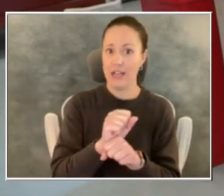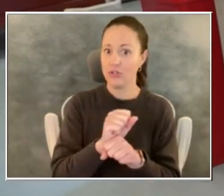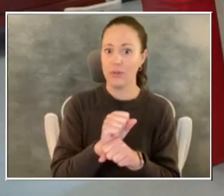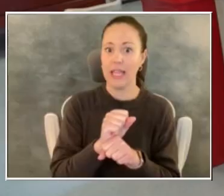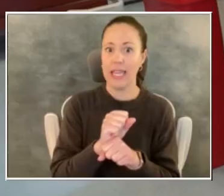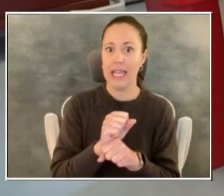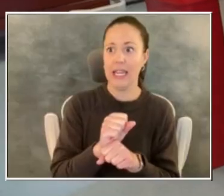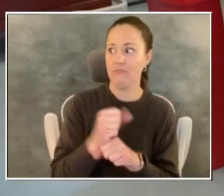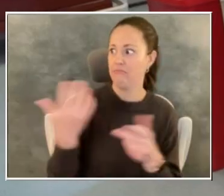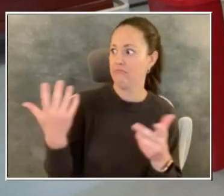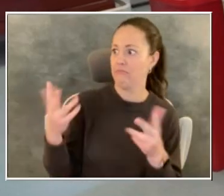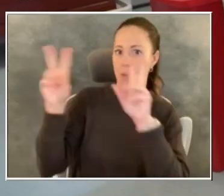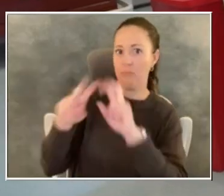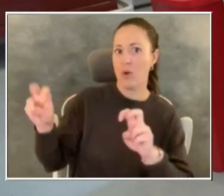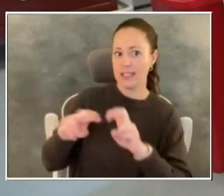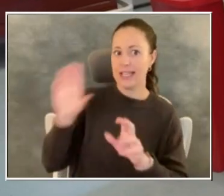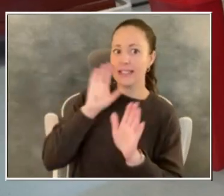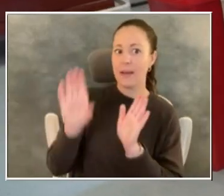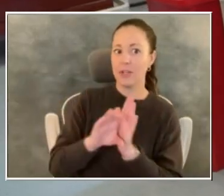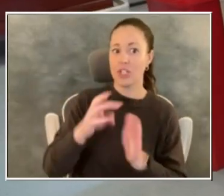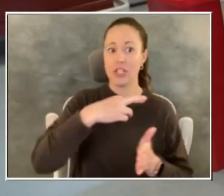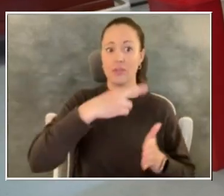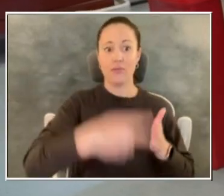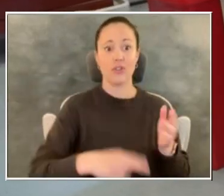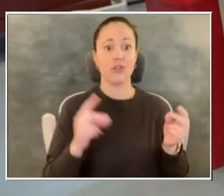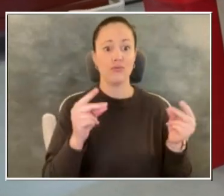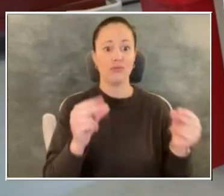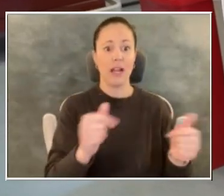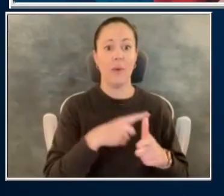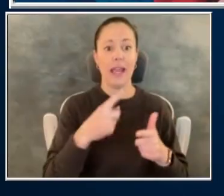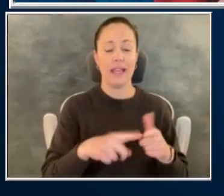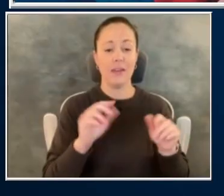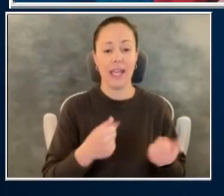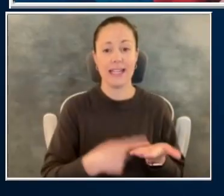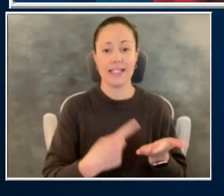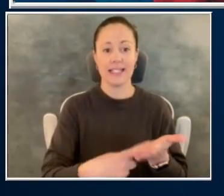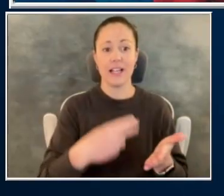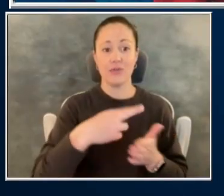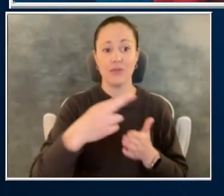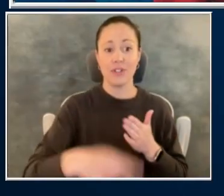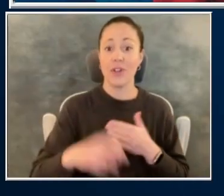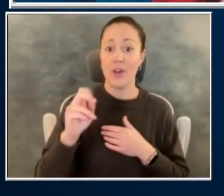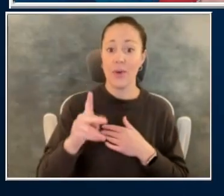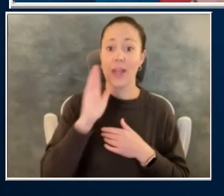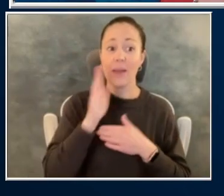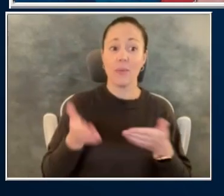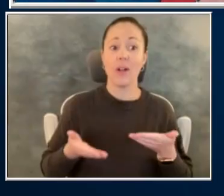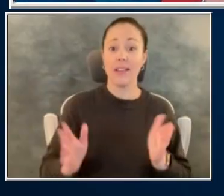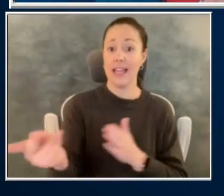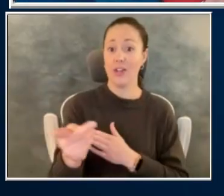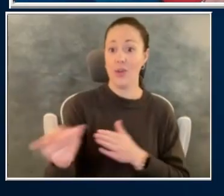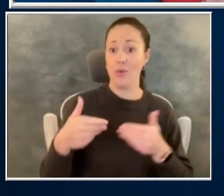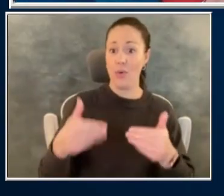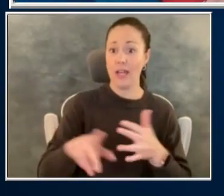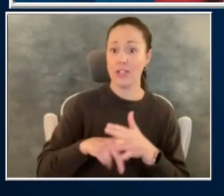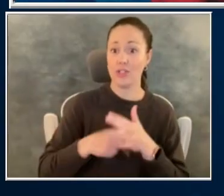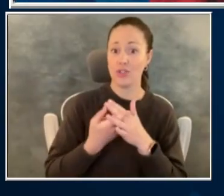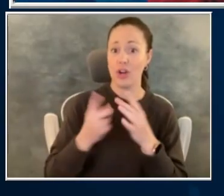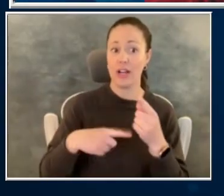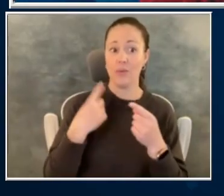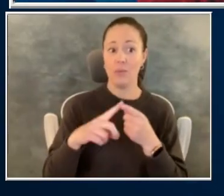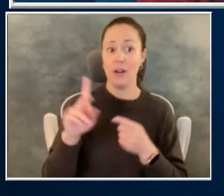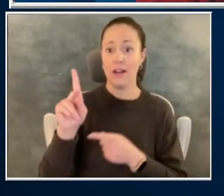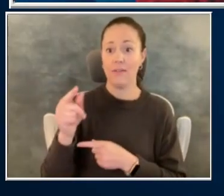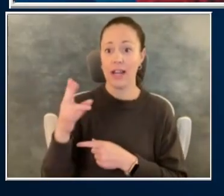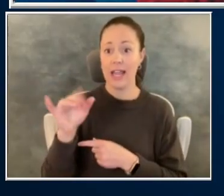the results right away, and then we'll go over the results. We're going to let you and Kathy get started, and then when Kathy's done, we're going to put a mic on her so we can